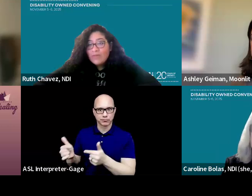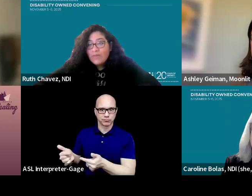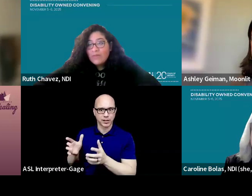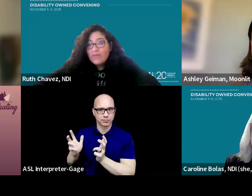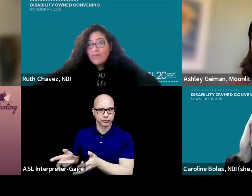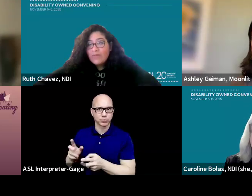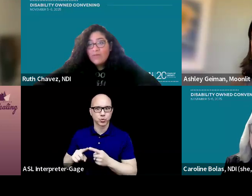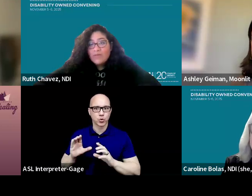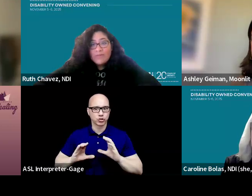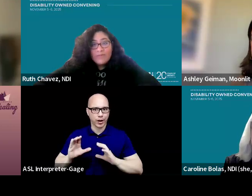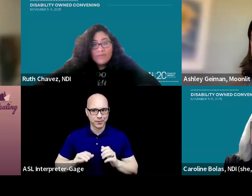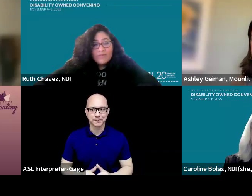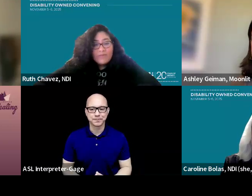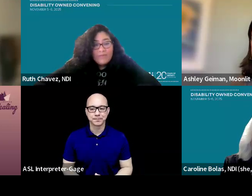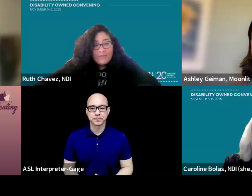to have.